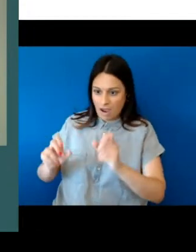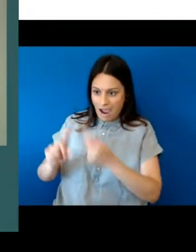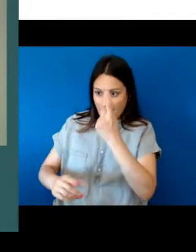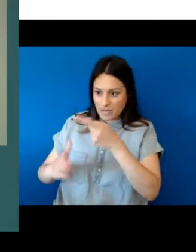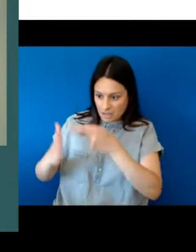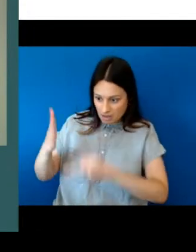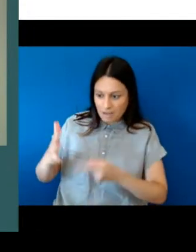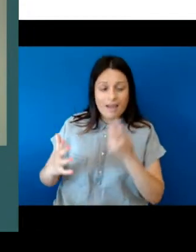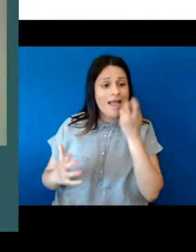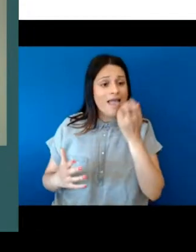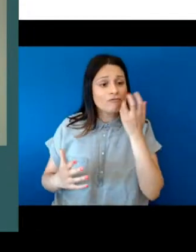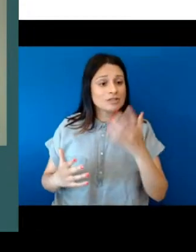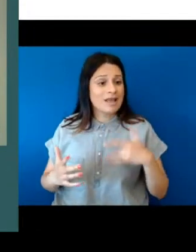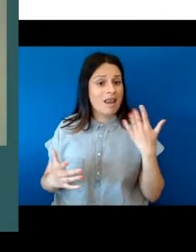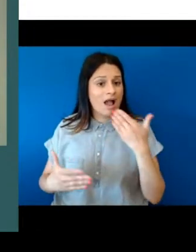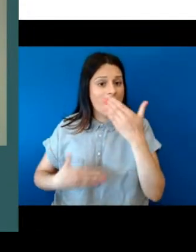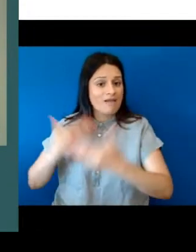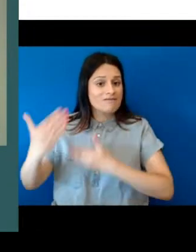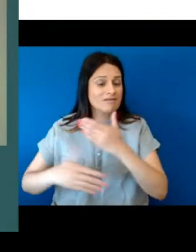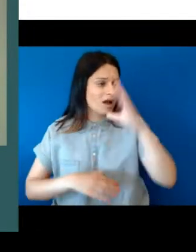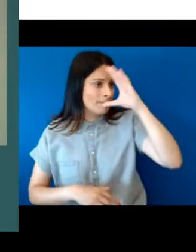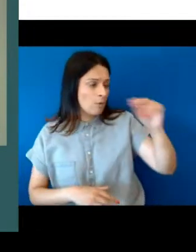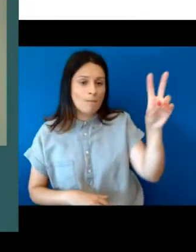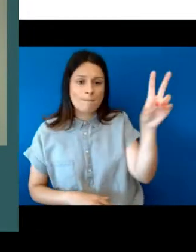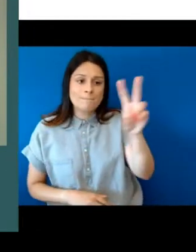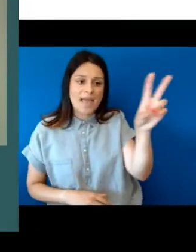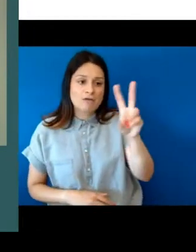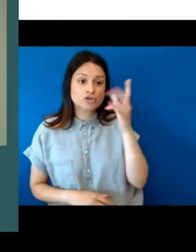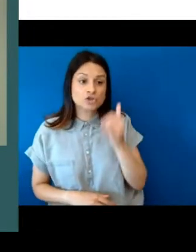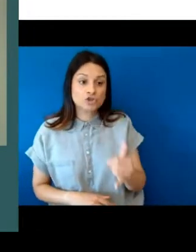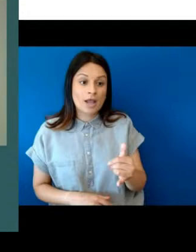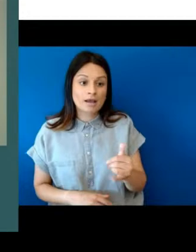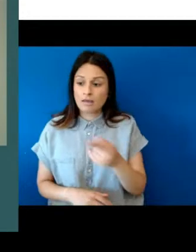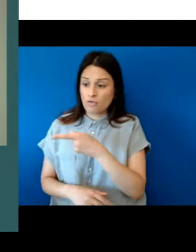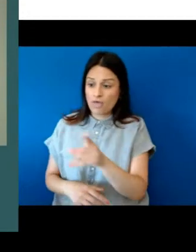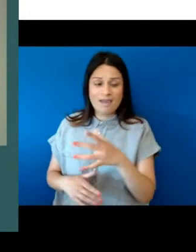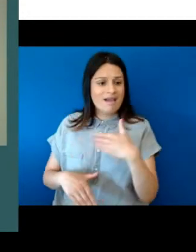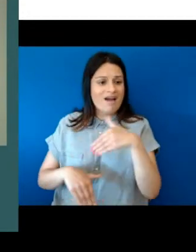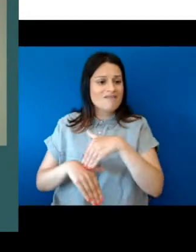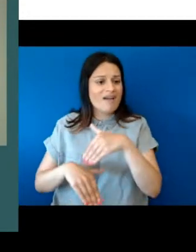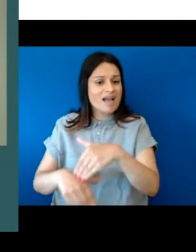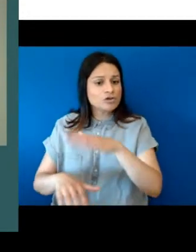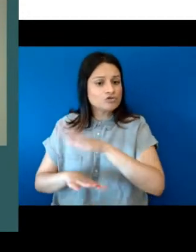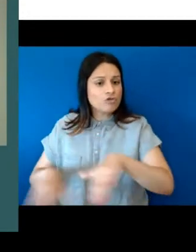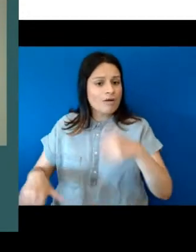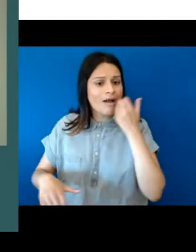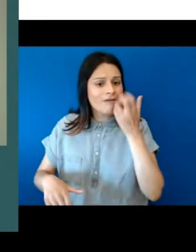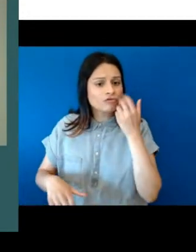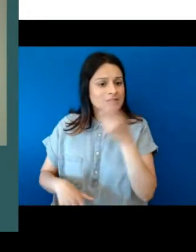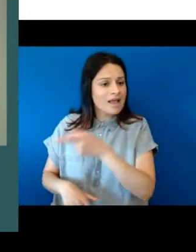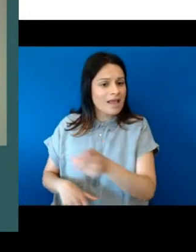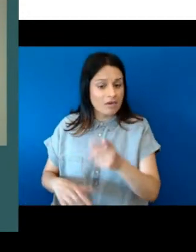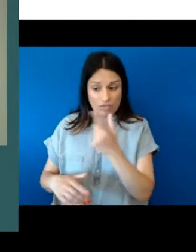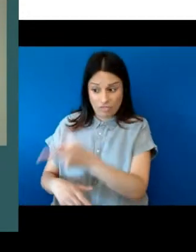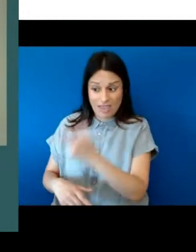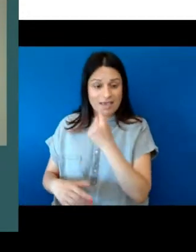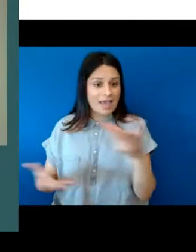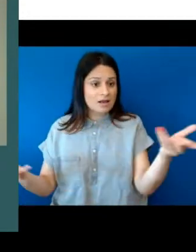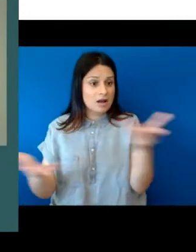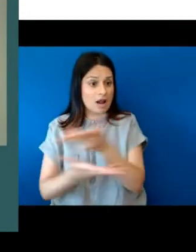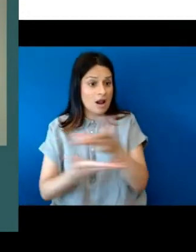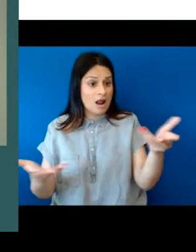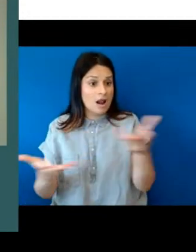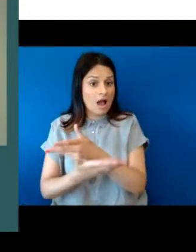So this is what I tell parents to look out for. How is it affecting their child day to day? So are they able to speak to you in a full